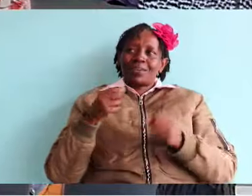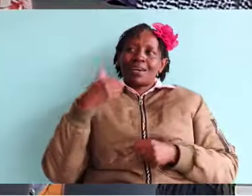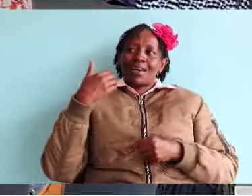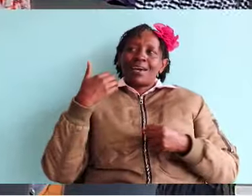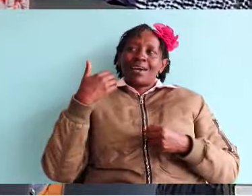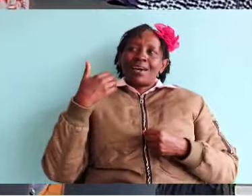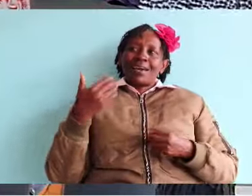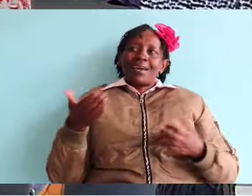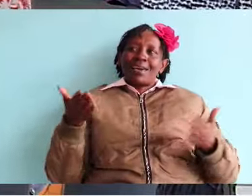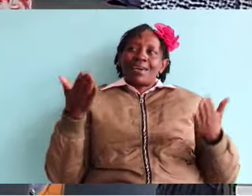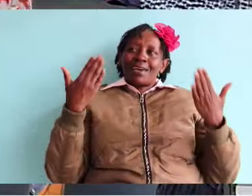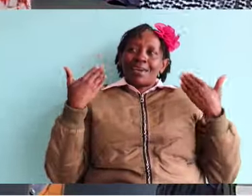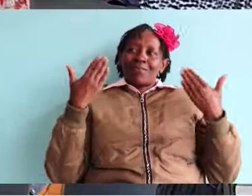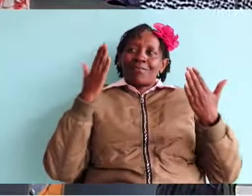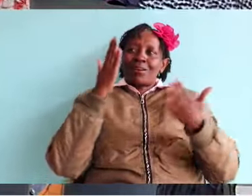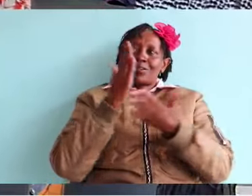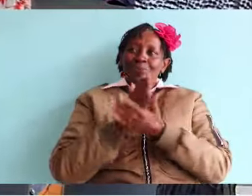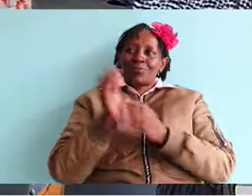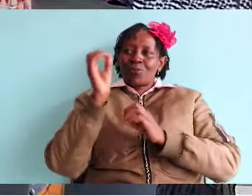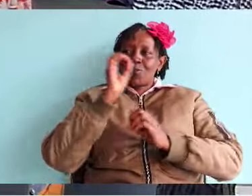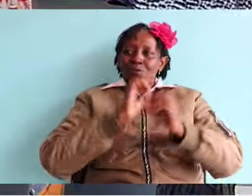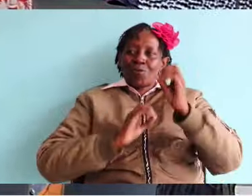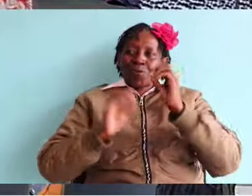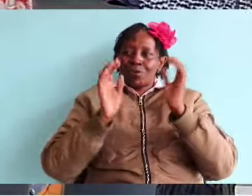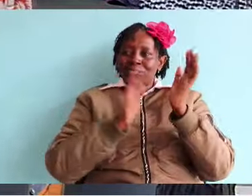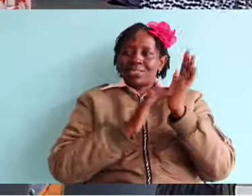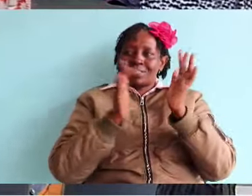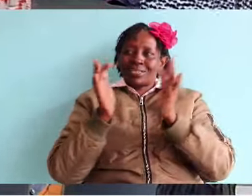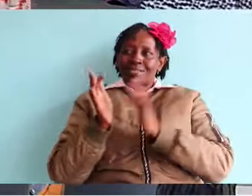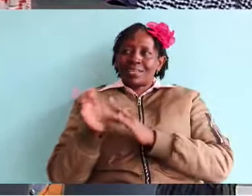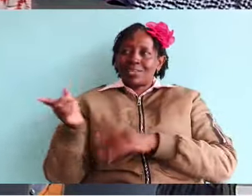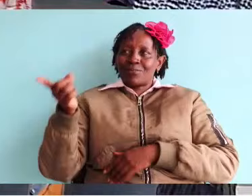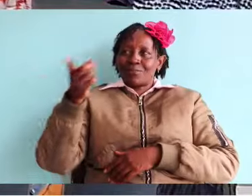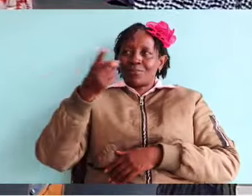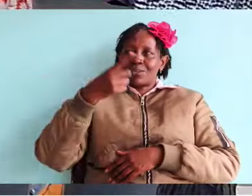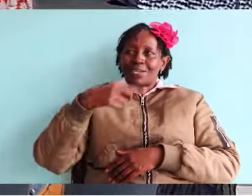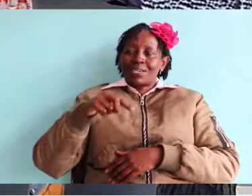Oh Jesus, we turn our eyes to You.